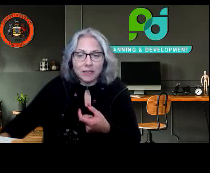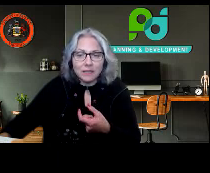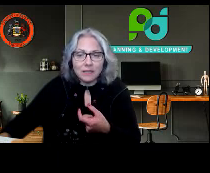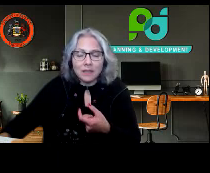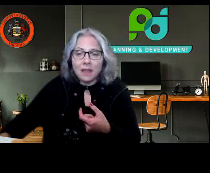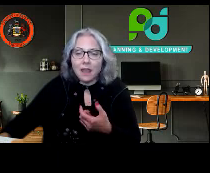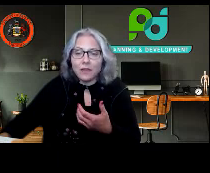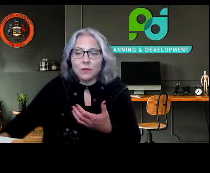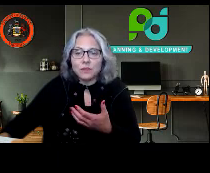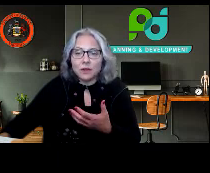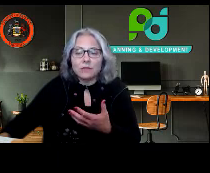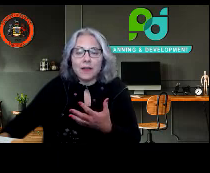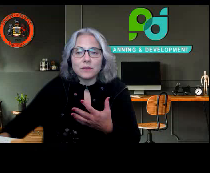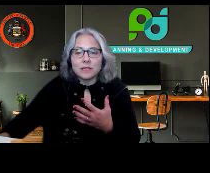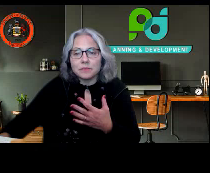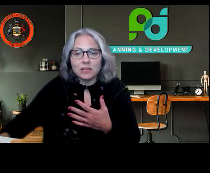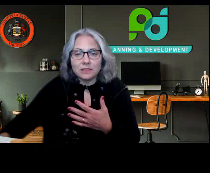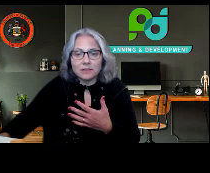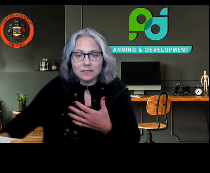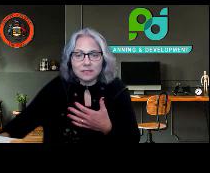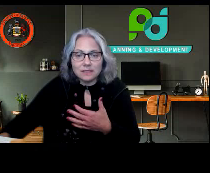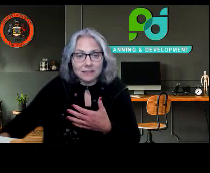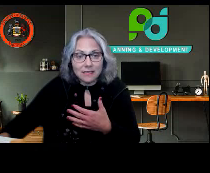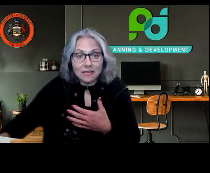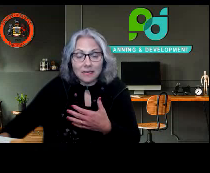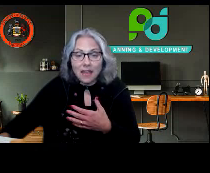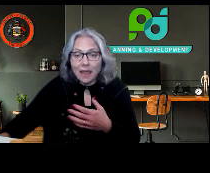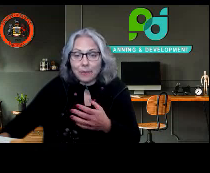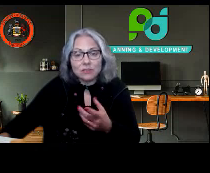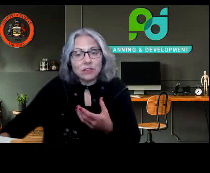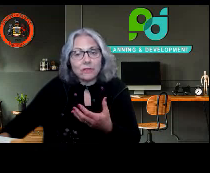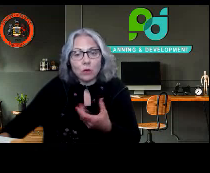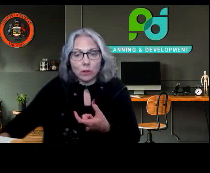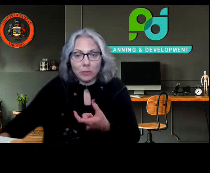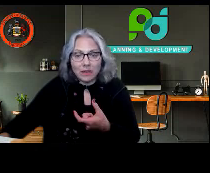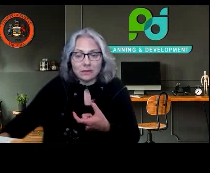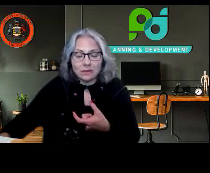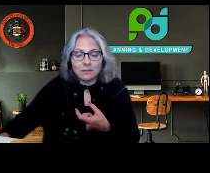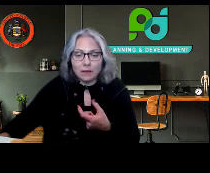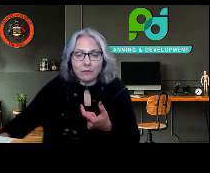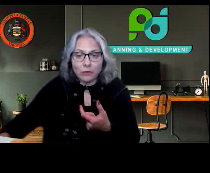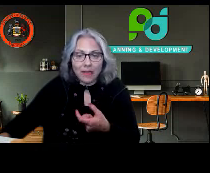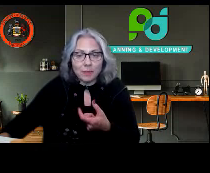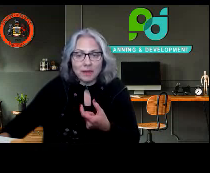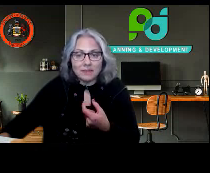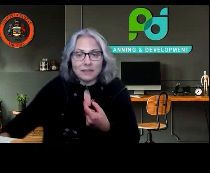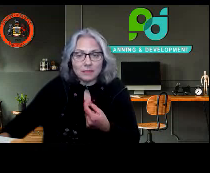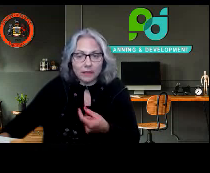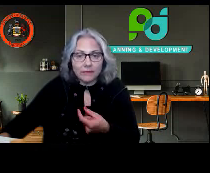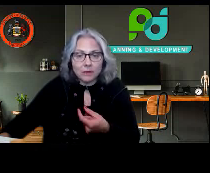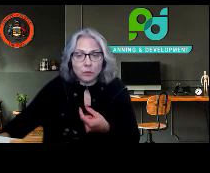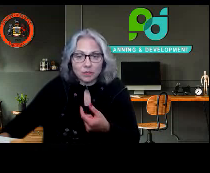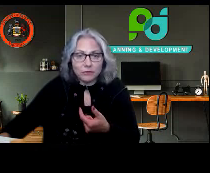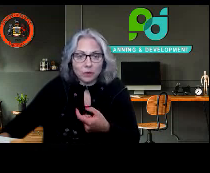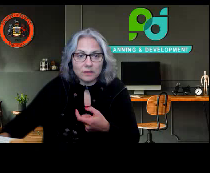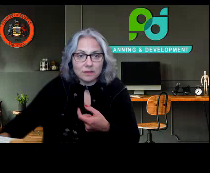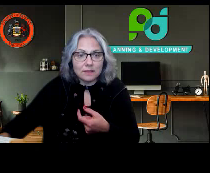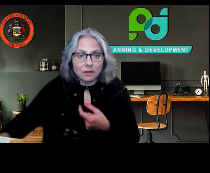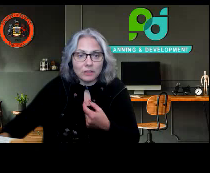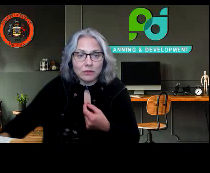policy plan. And those are found in Objective 16. And we actually have a whole appendix for that, Appendix 11,